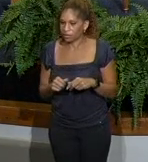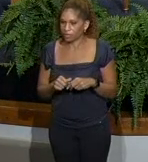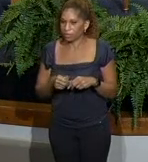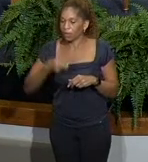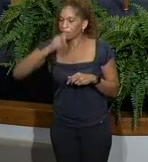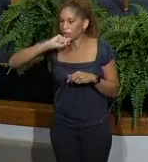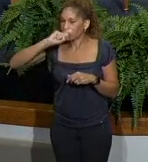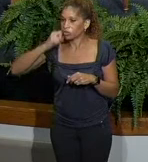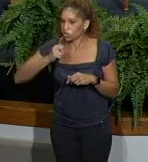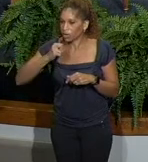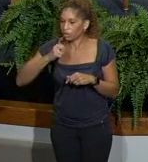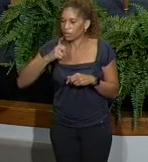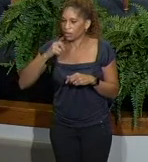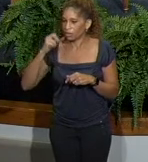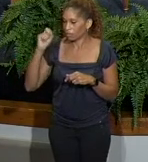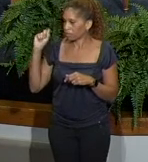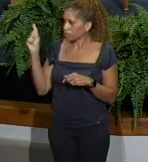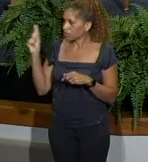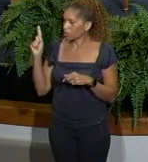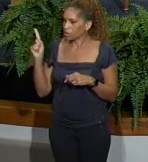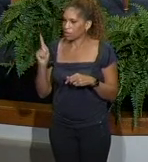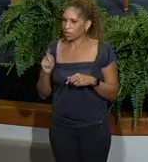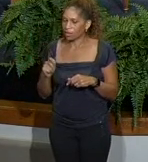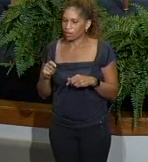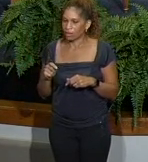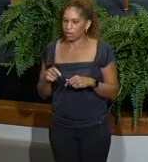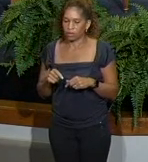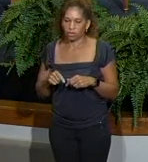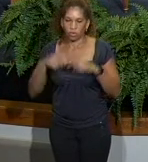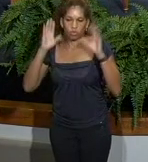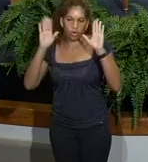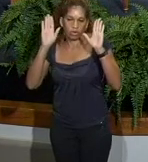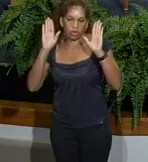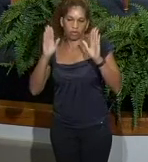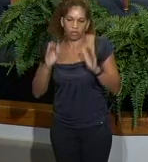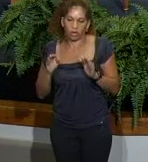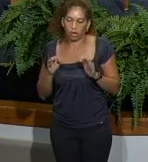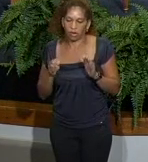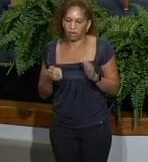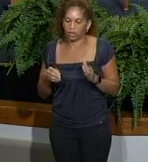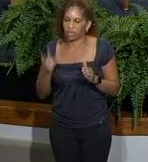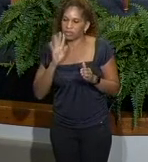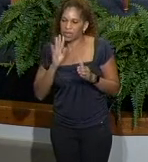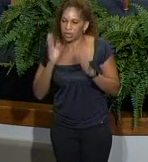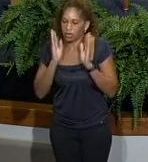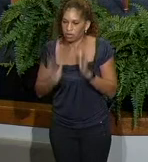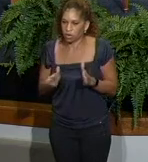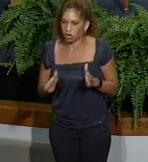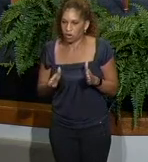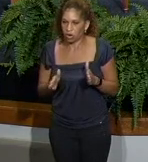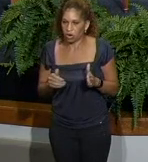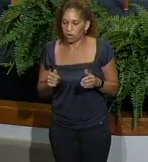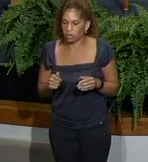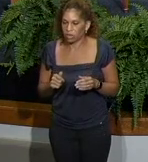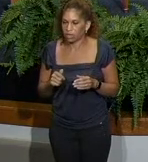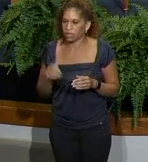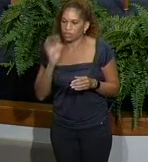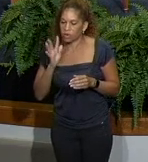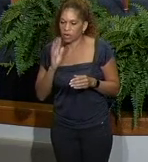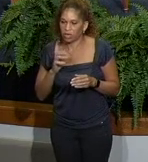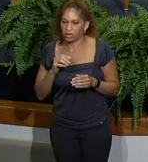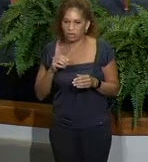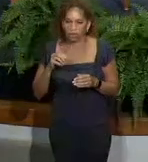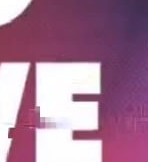Bishop Barber is a highly sought after speaker. He has given the keynote address at hundreds of national and